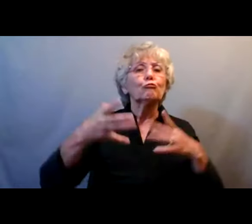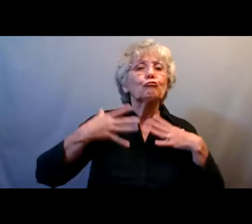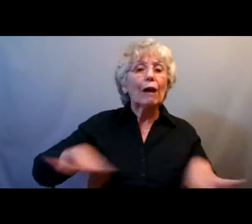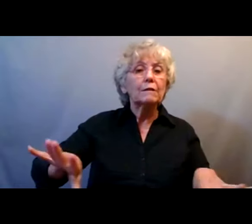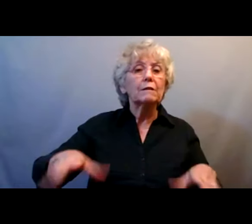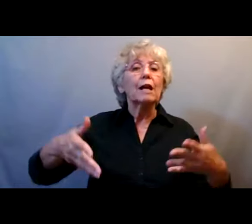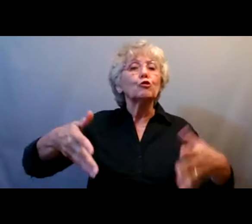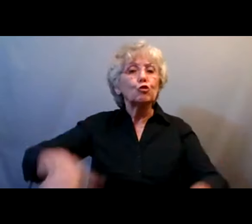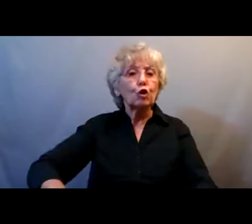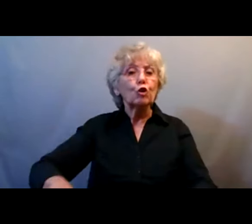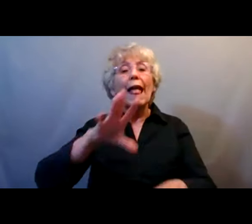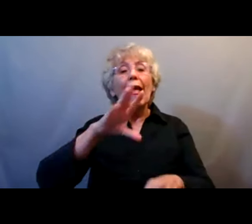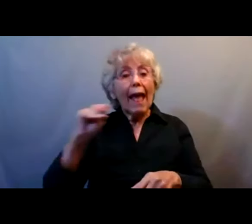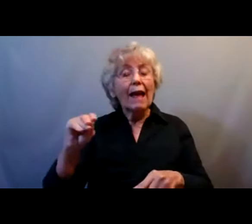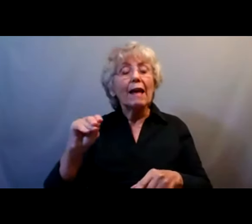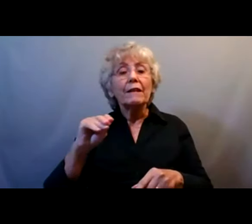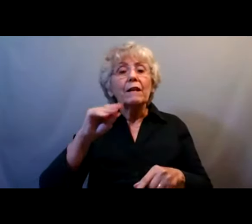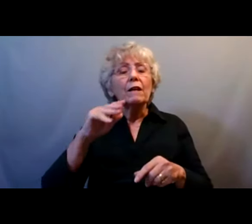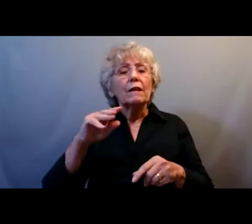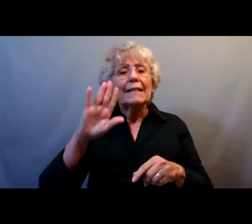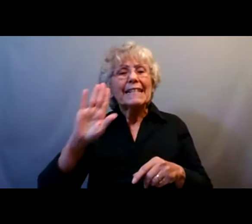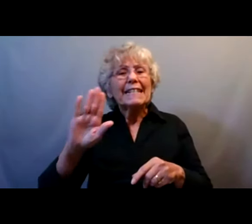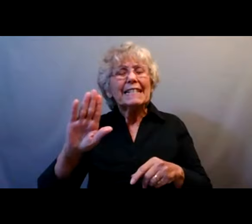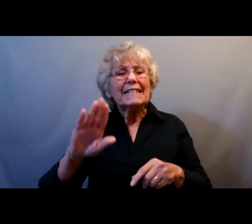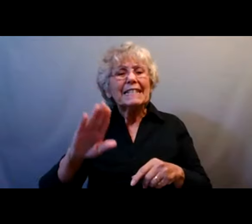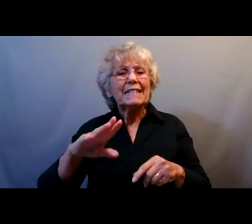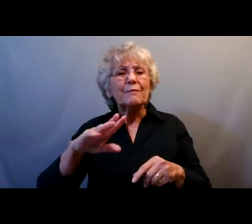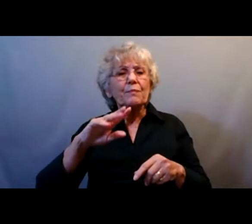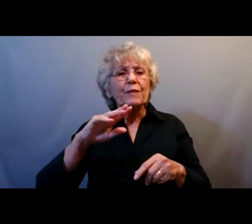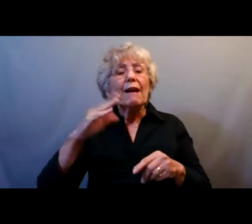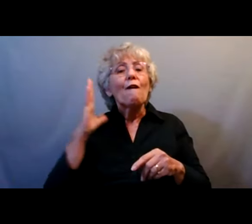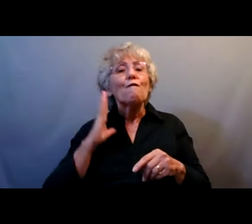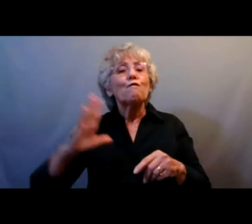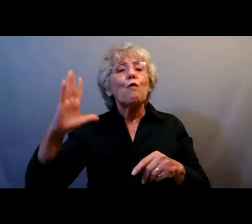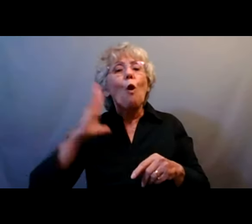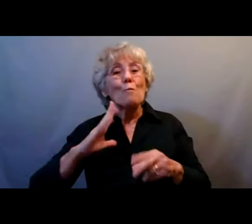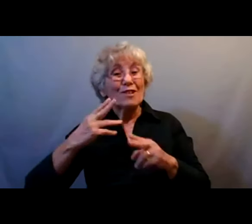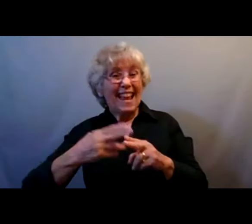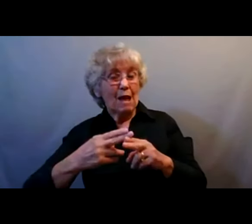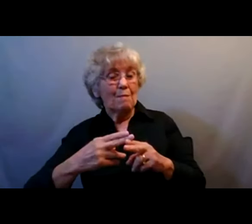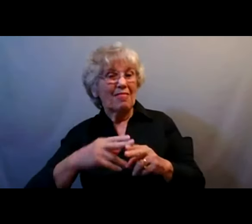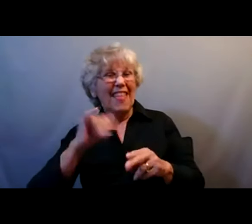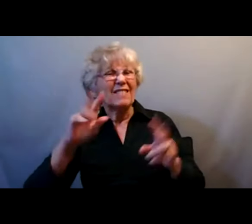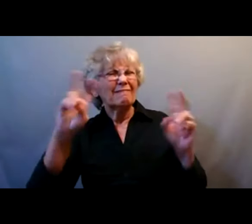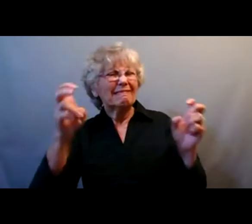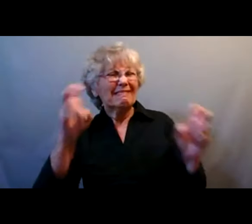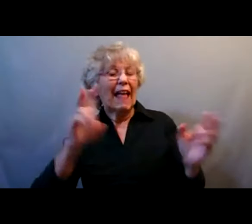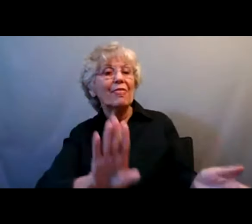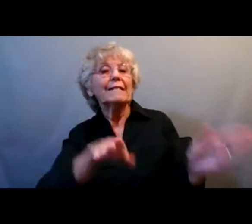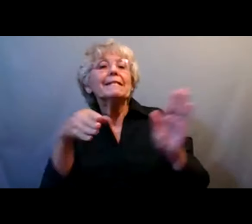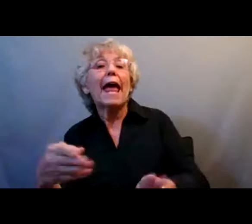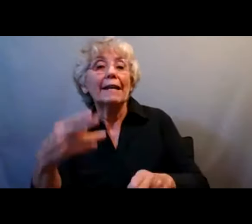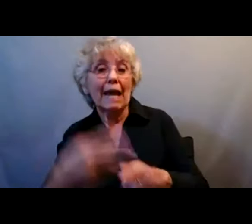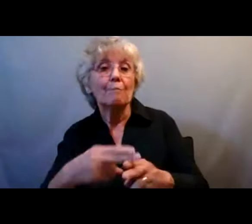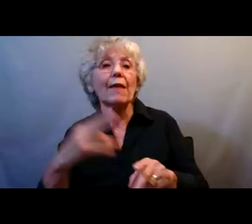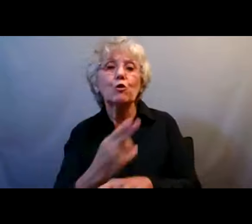by his what we call his dead name, so his former name that he had given up. And